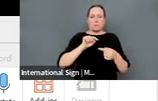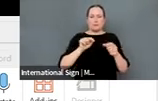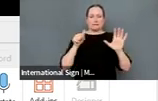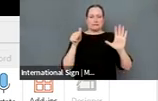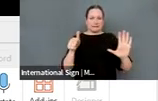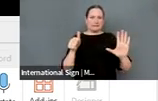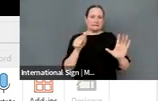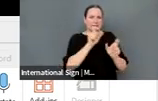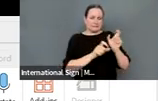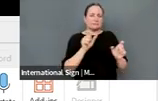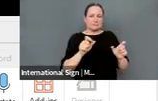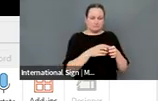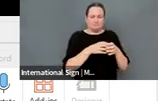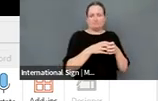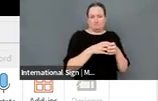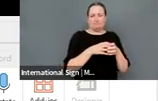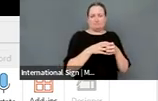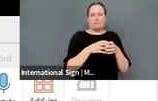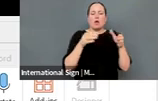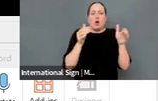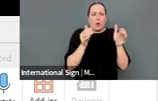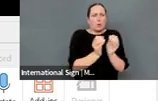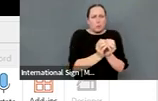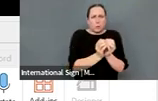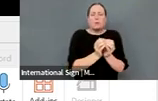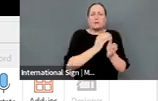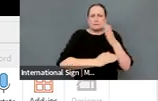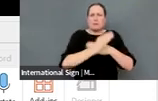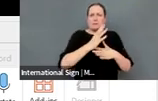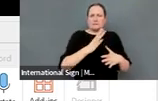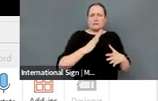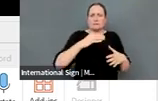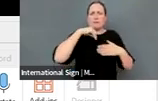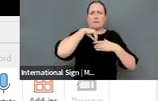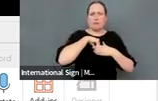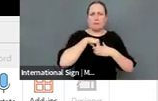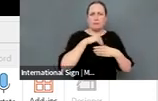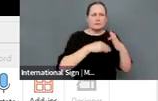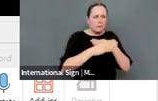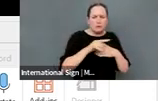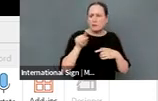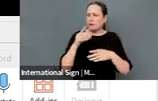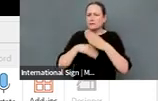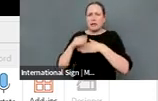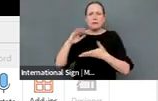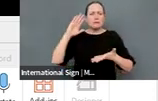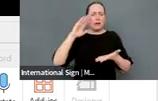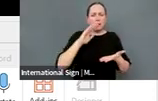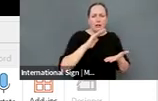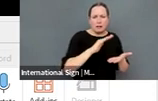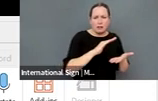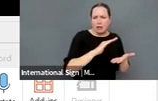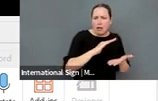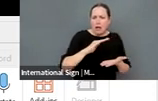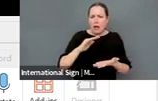later, it drops to less than 1%. Another 10 years later, we see 2.7%